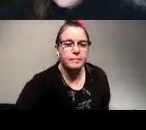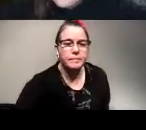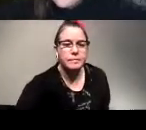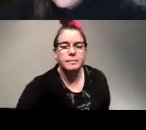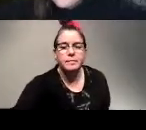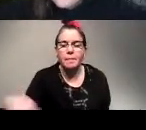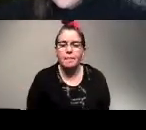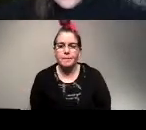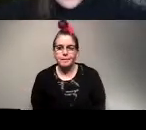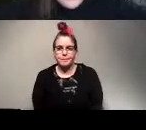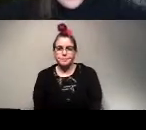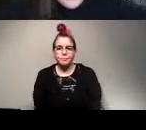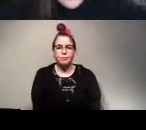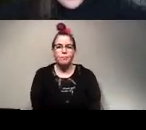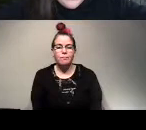All